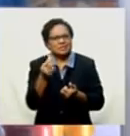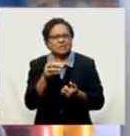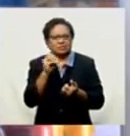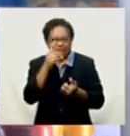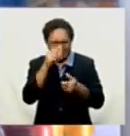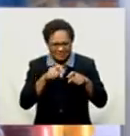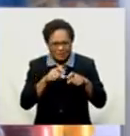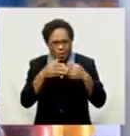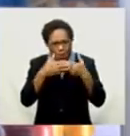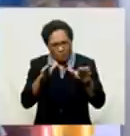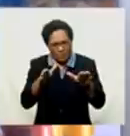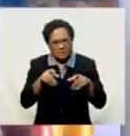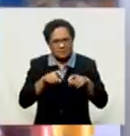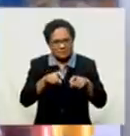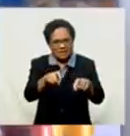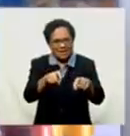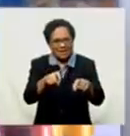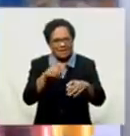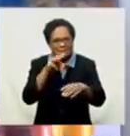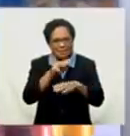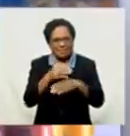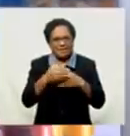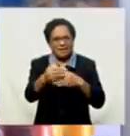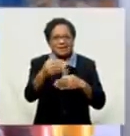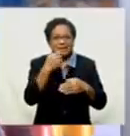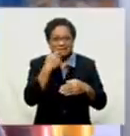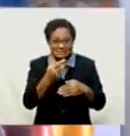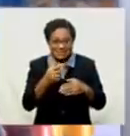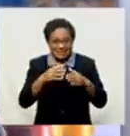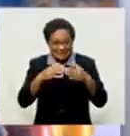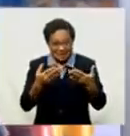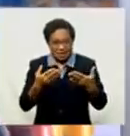months. Business is very low. We can't afford to pay the rent.